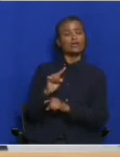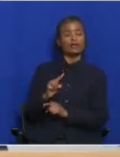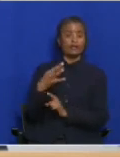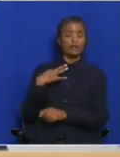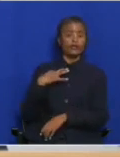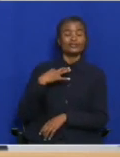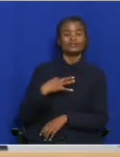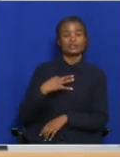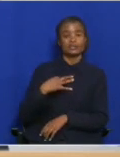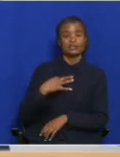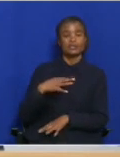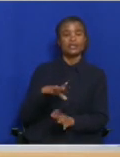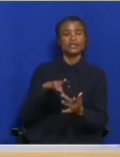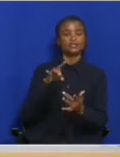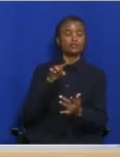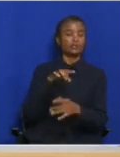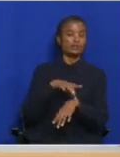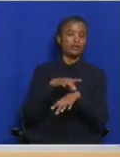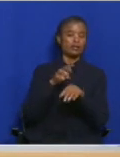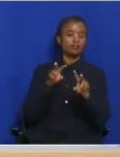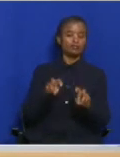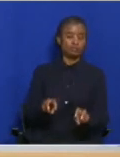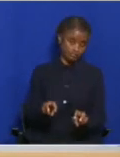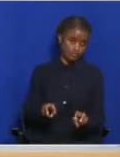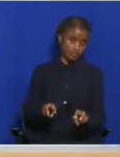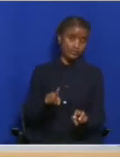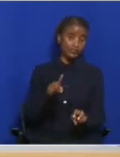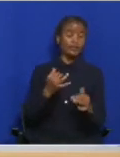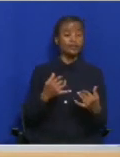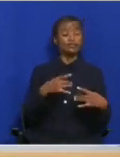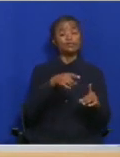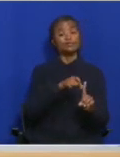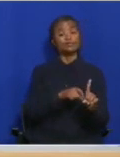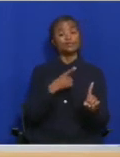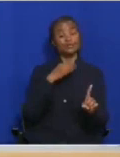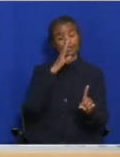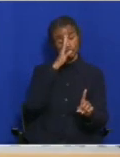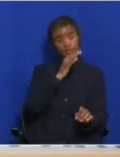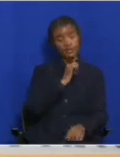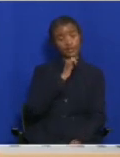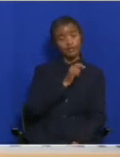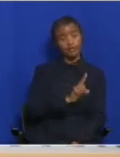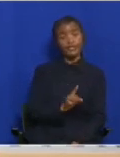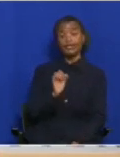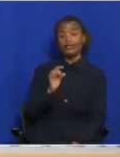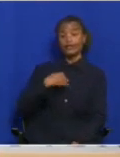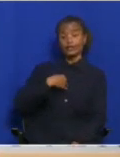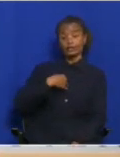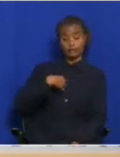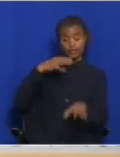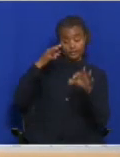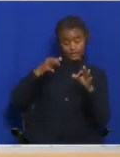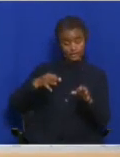election. So, in direct answer to you, Chair, if I was the decision maker and it was argued in front of me that